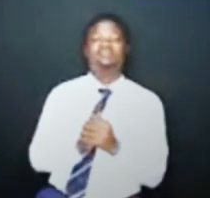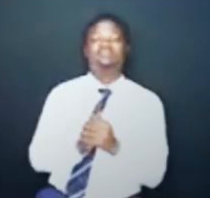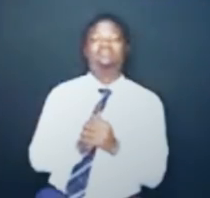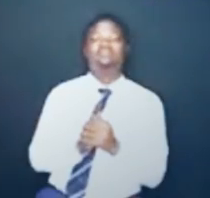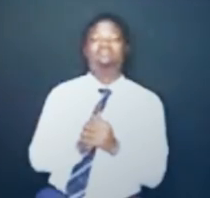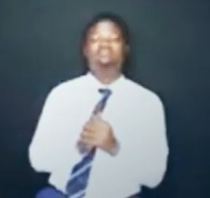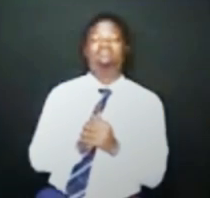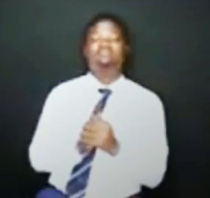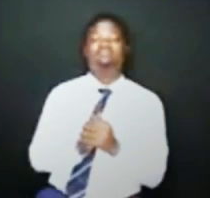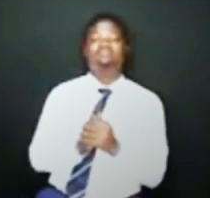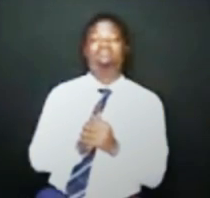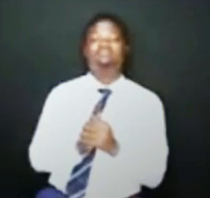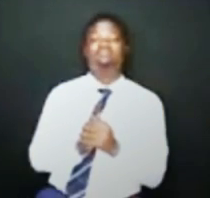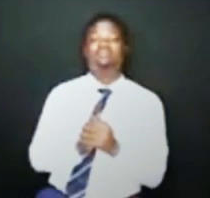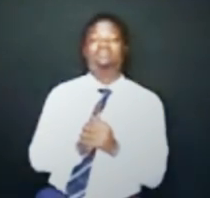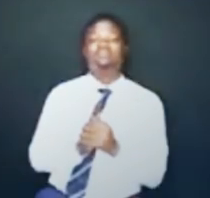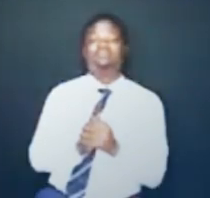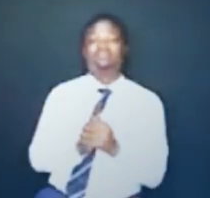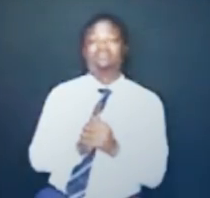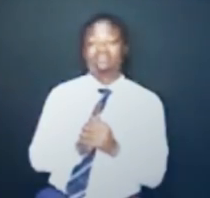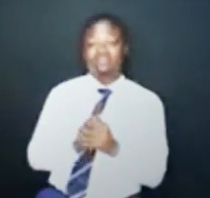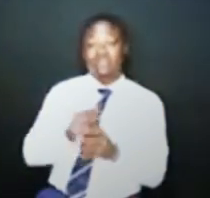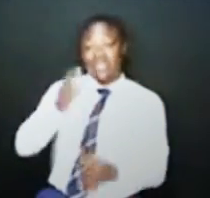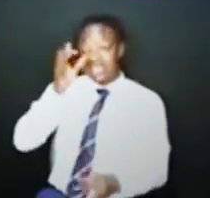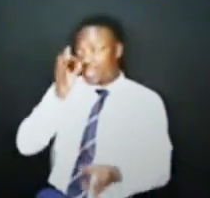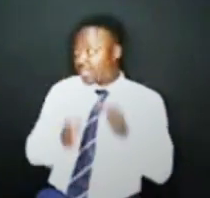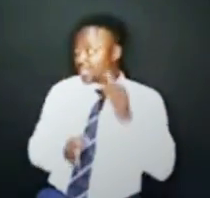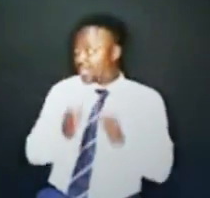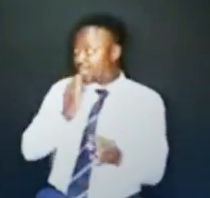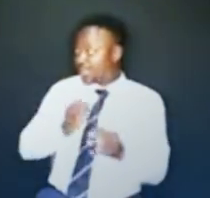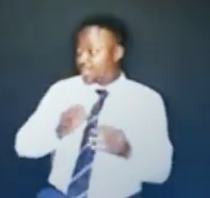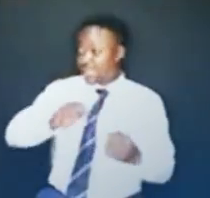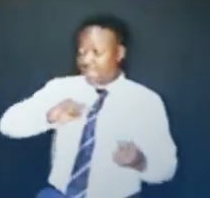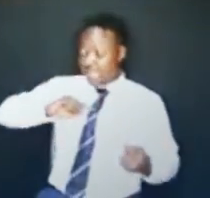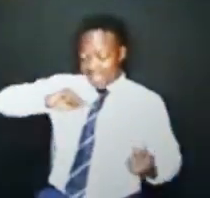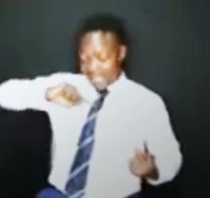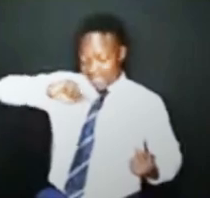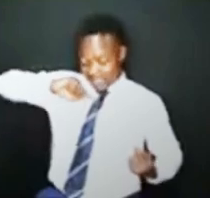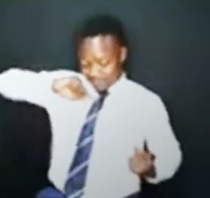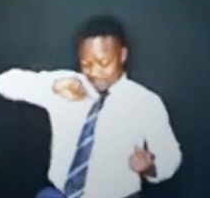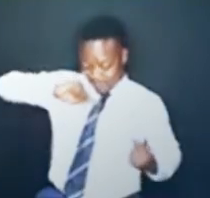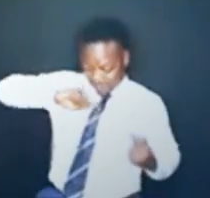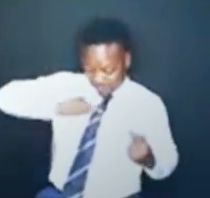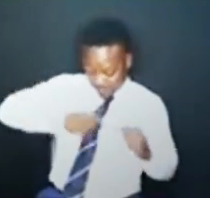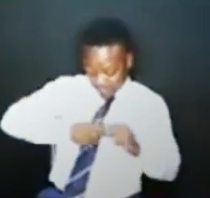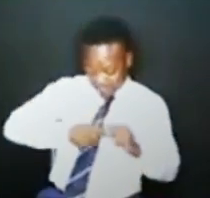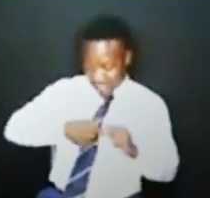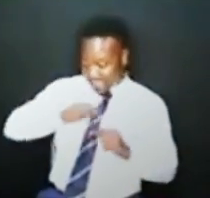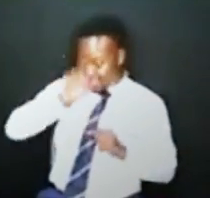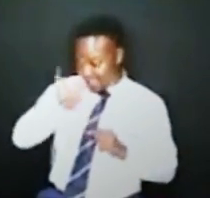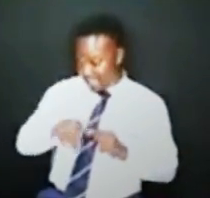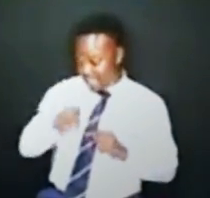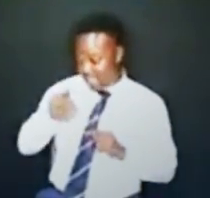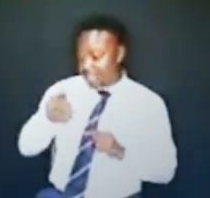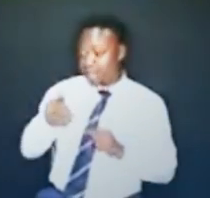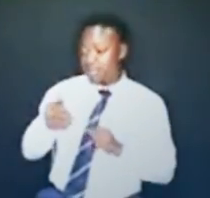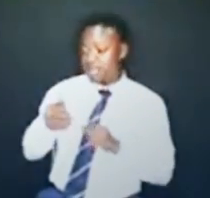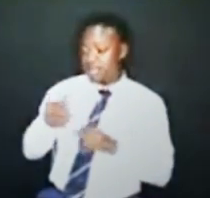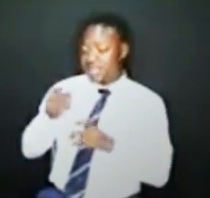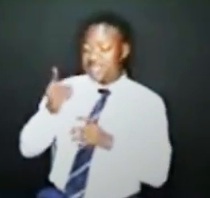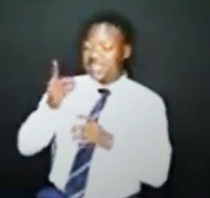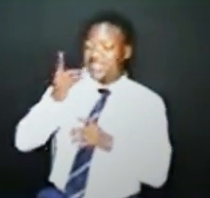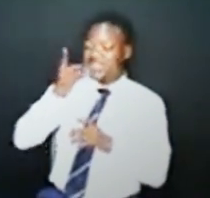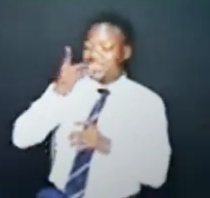mu abamunjen. If bitterness is an invitation to the devil, then